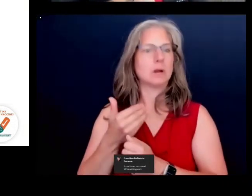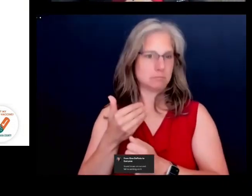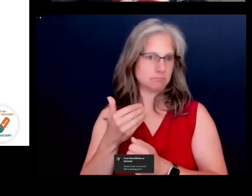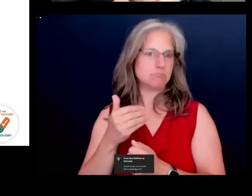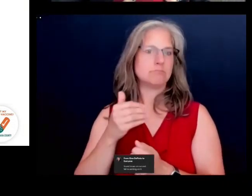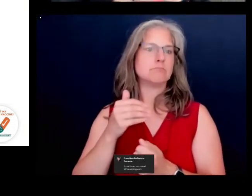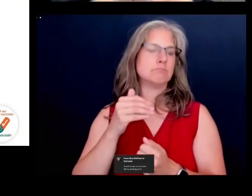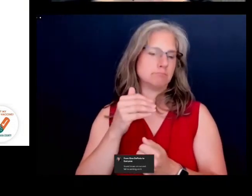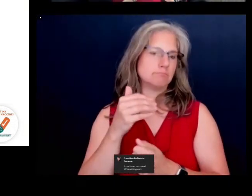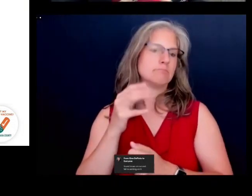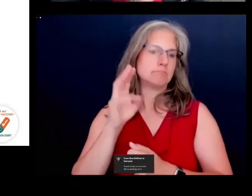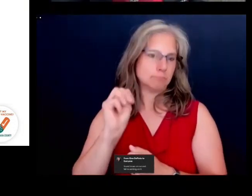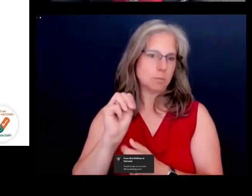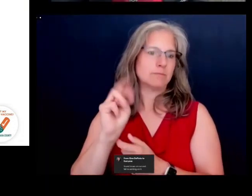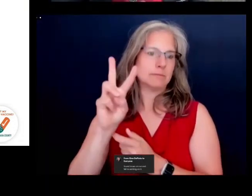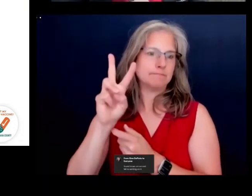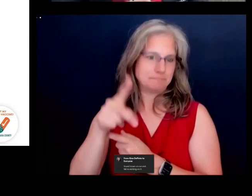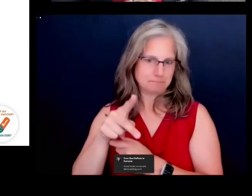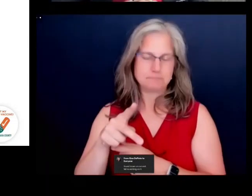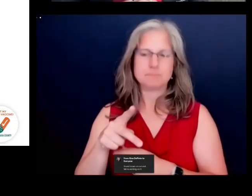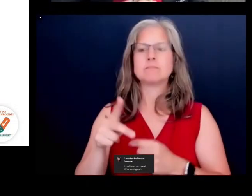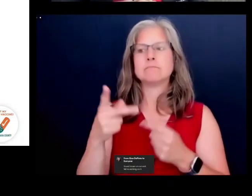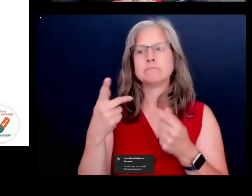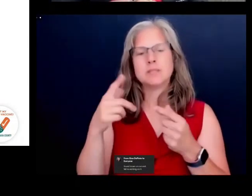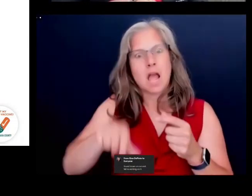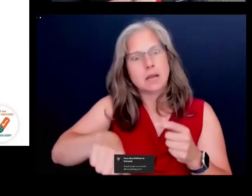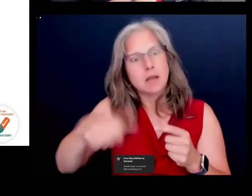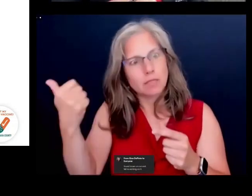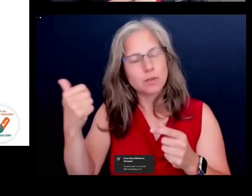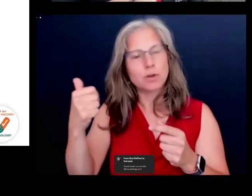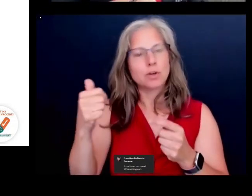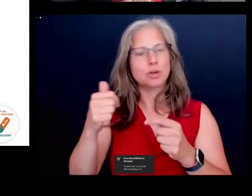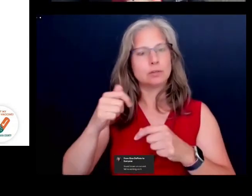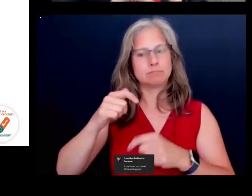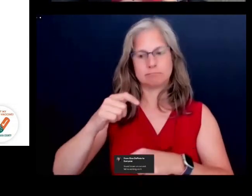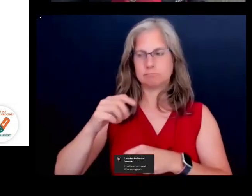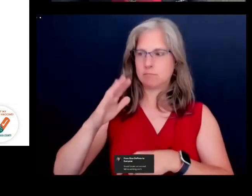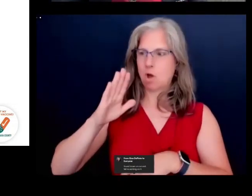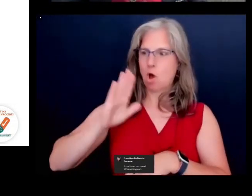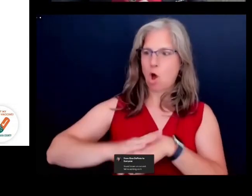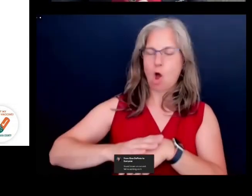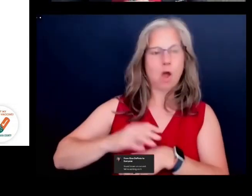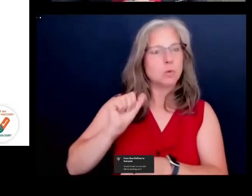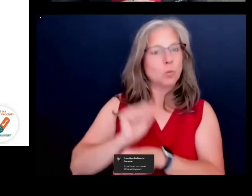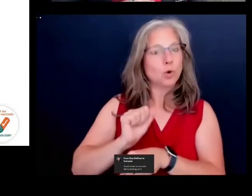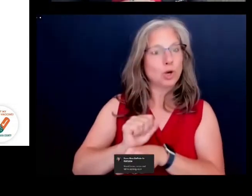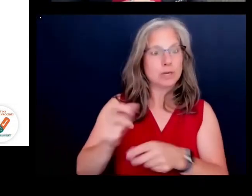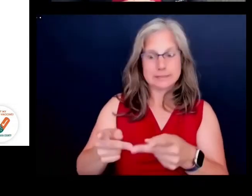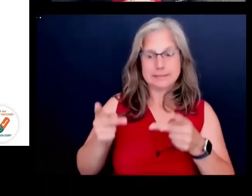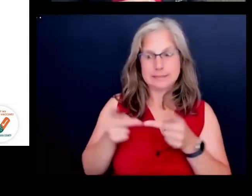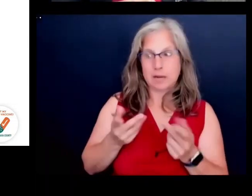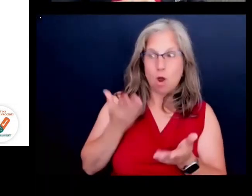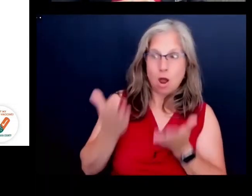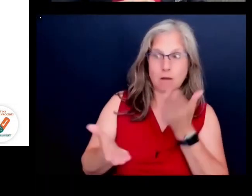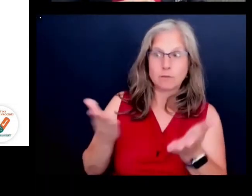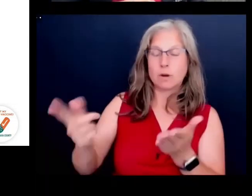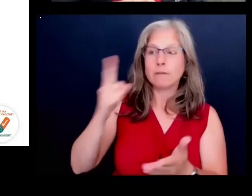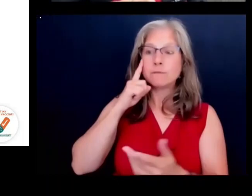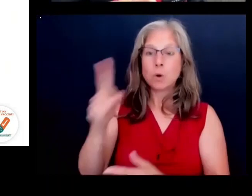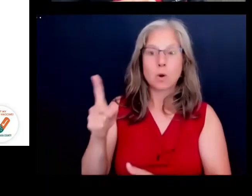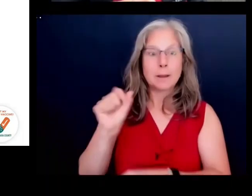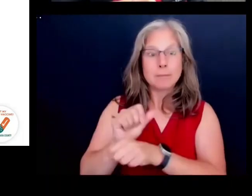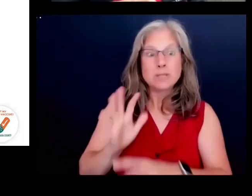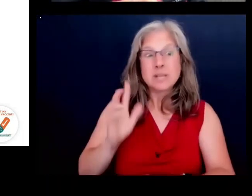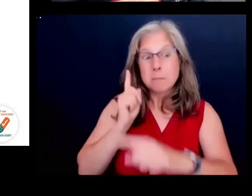vaccination program to do yet another on-site clinic for their employees, and even offering